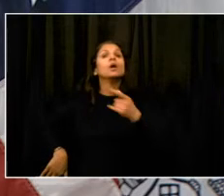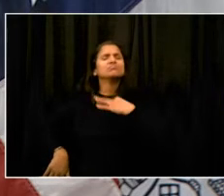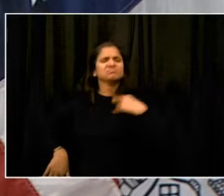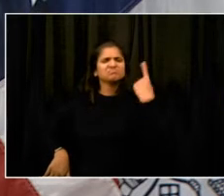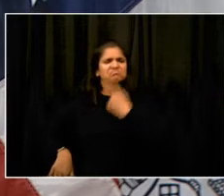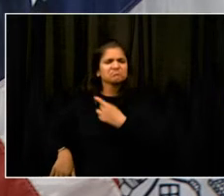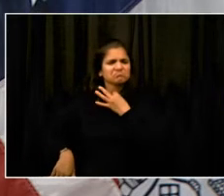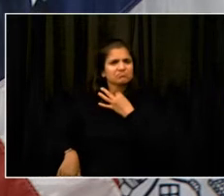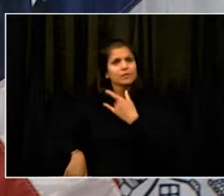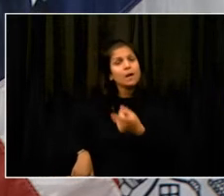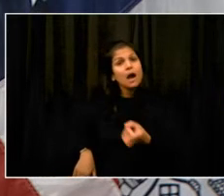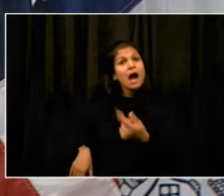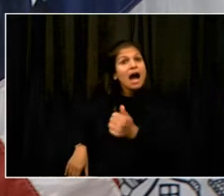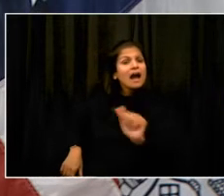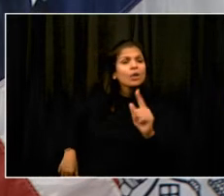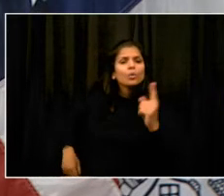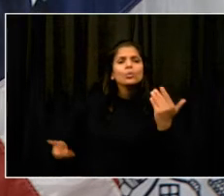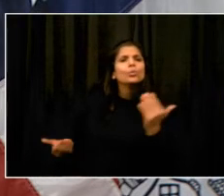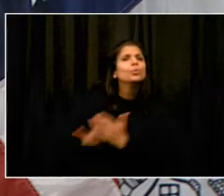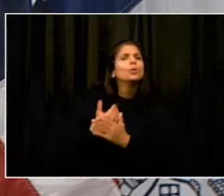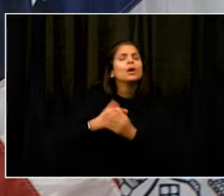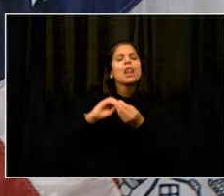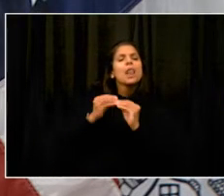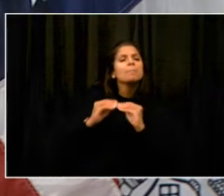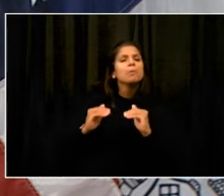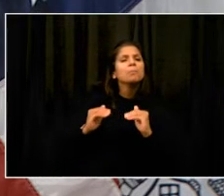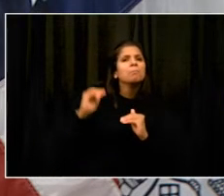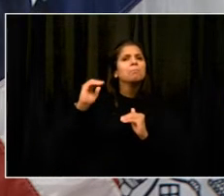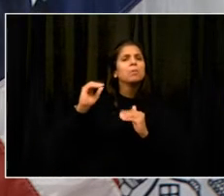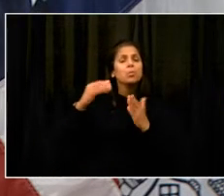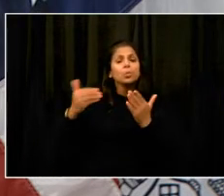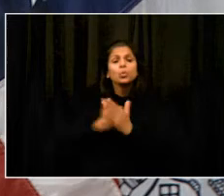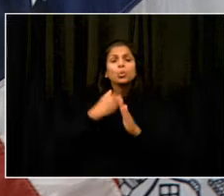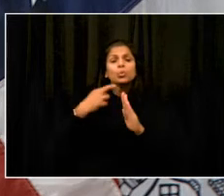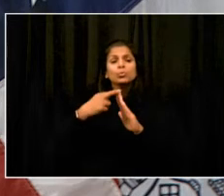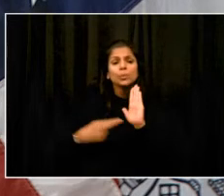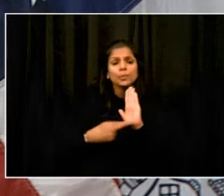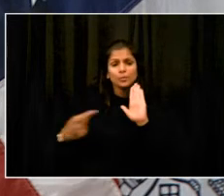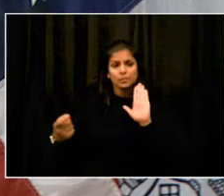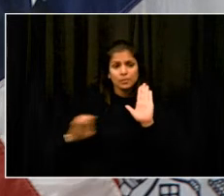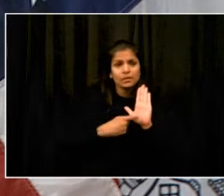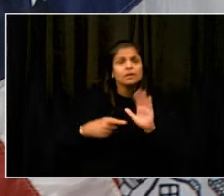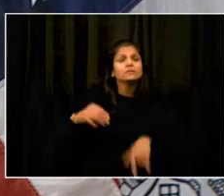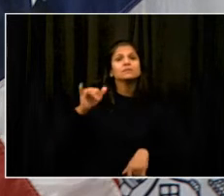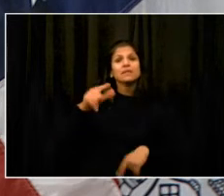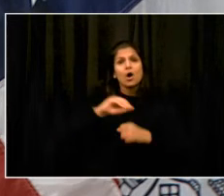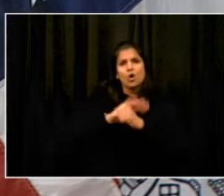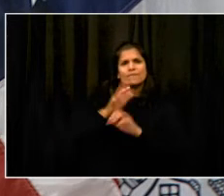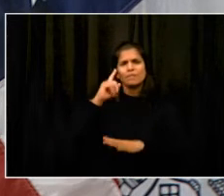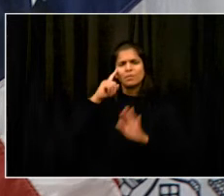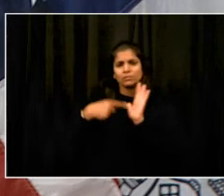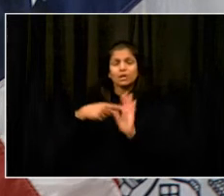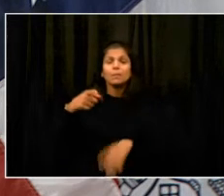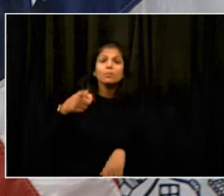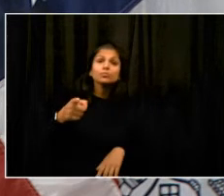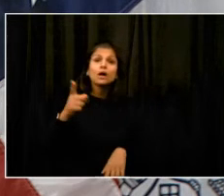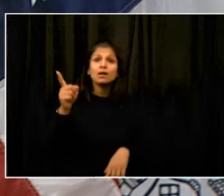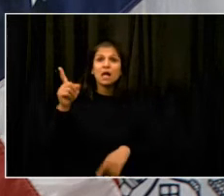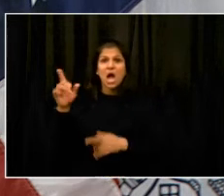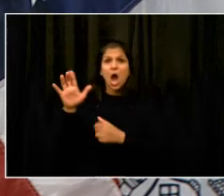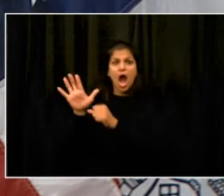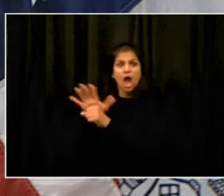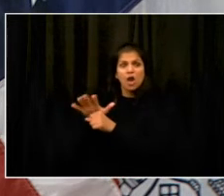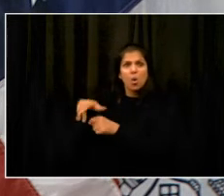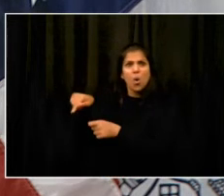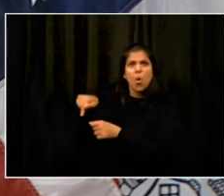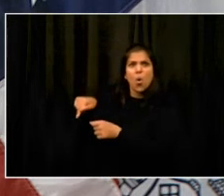risk that the schools will become infection vectors, even though they're not now, even though they